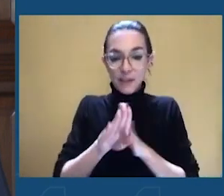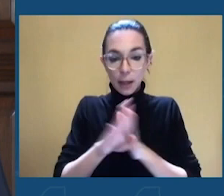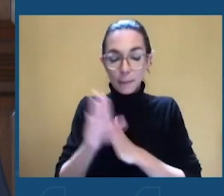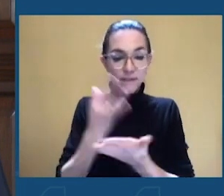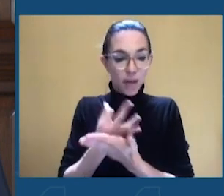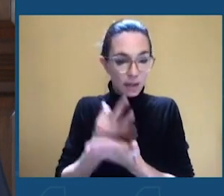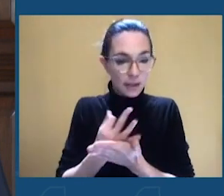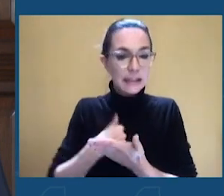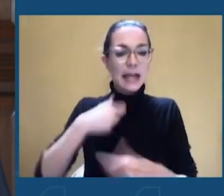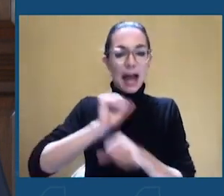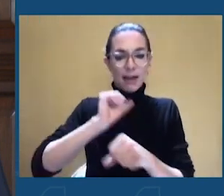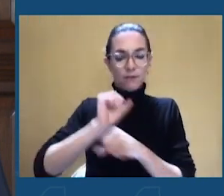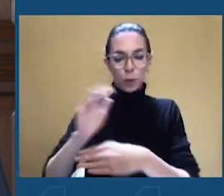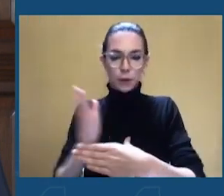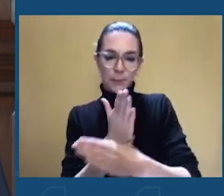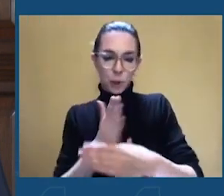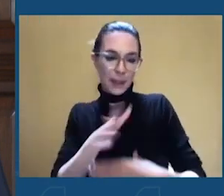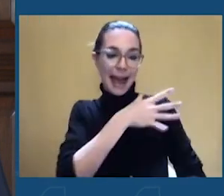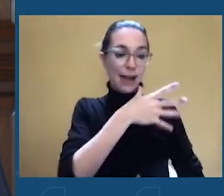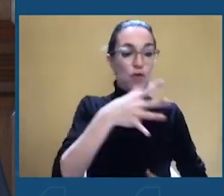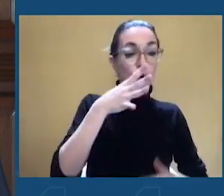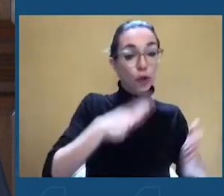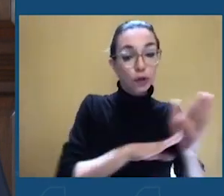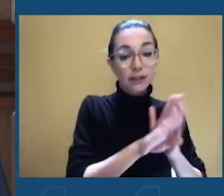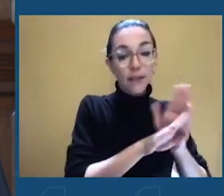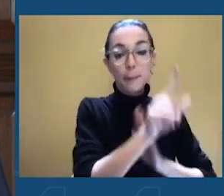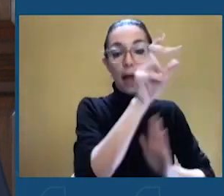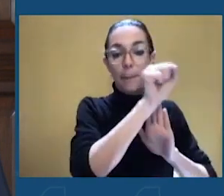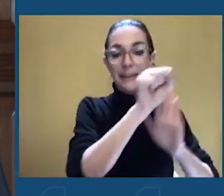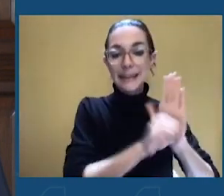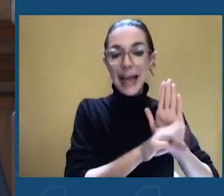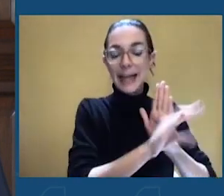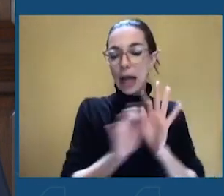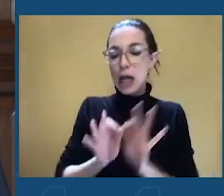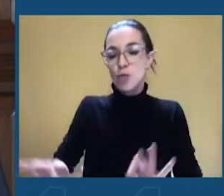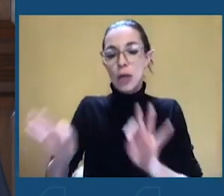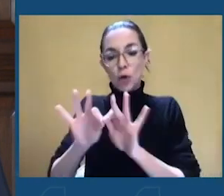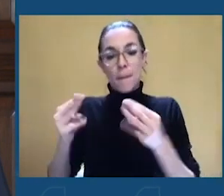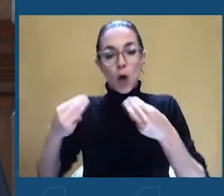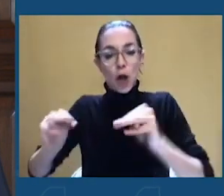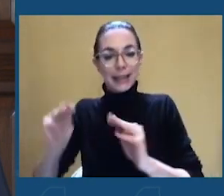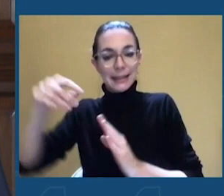nexus between agricultural development upstate and critical markets downstate.